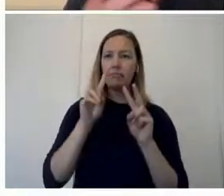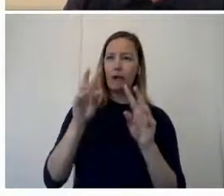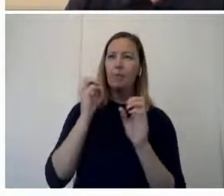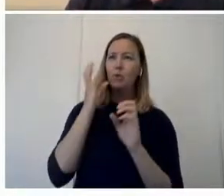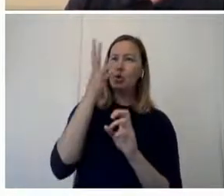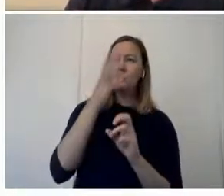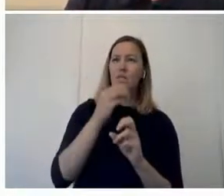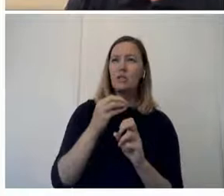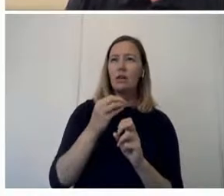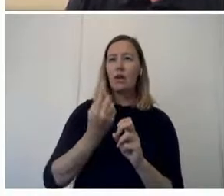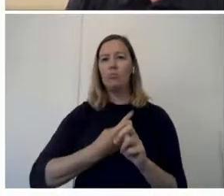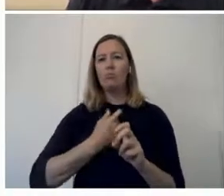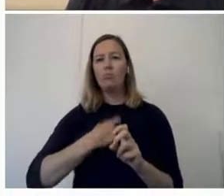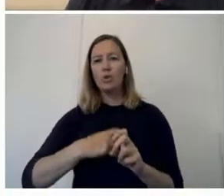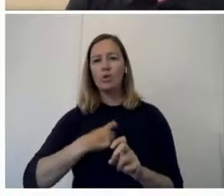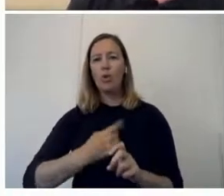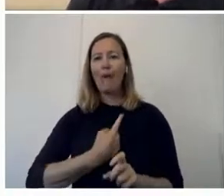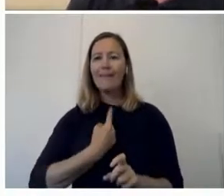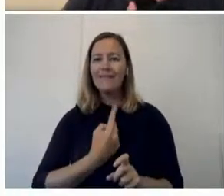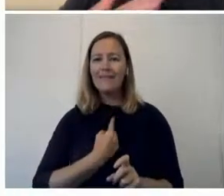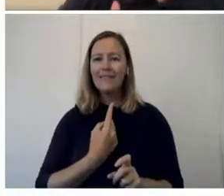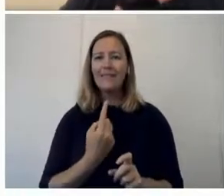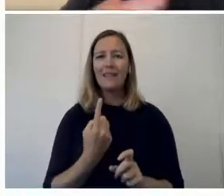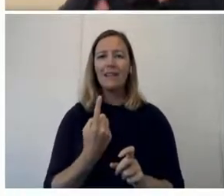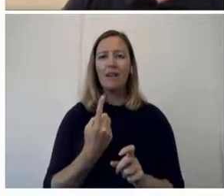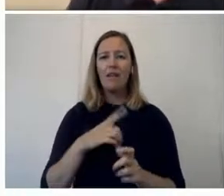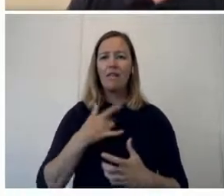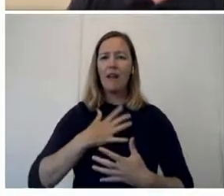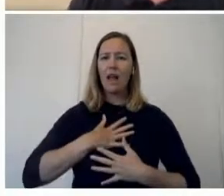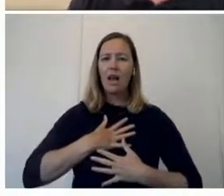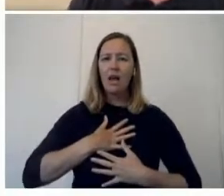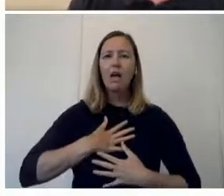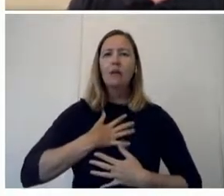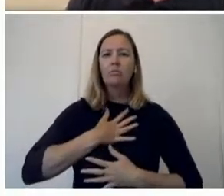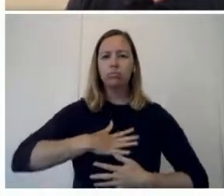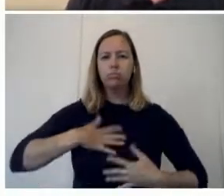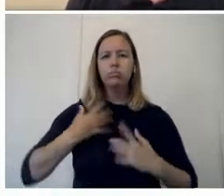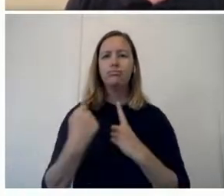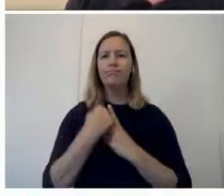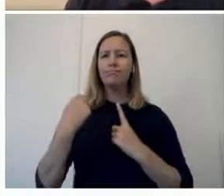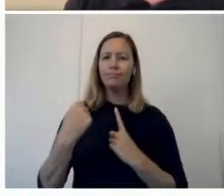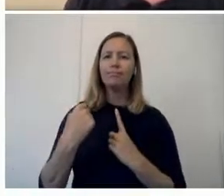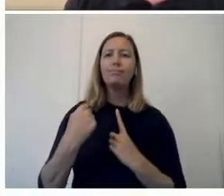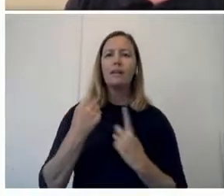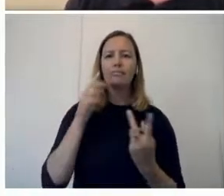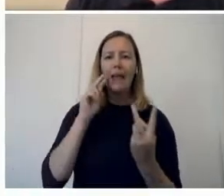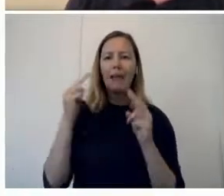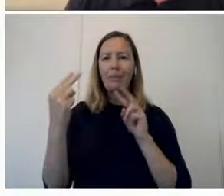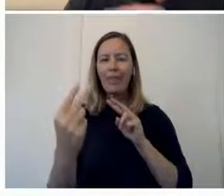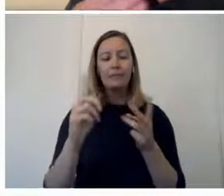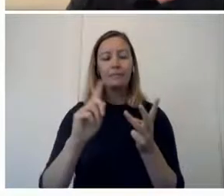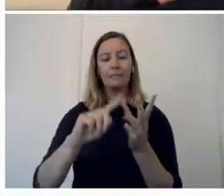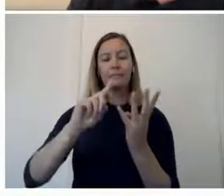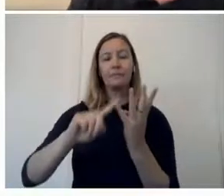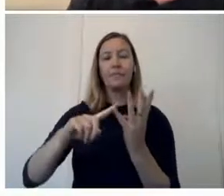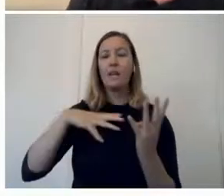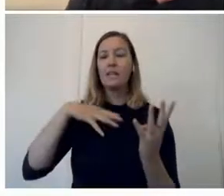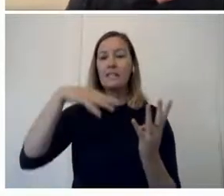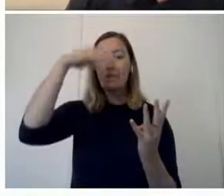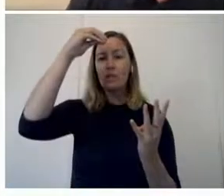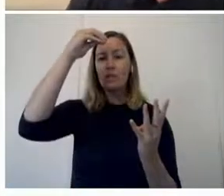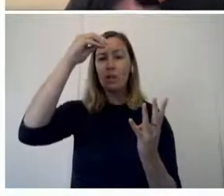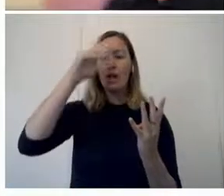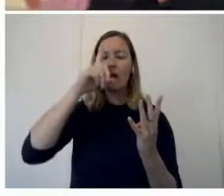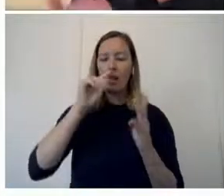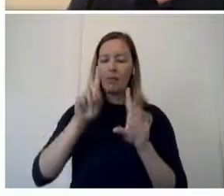identity. It can be to be moved. It's empathy. It's all of those things. And then spiritual, which can be reflective,